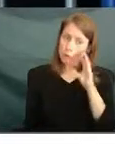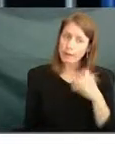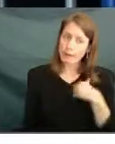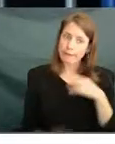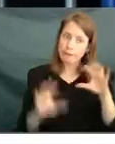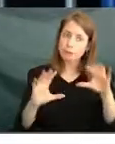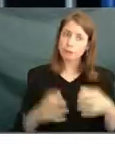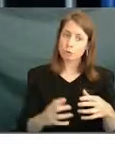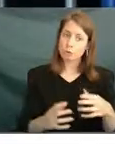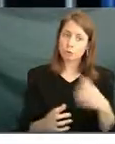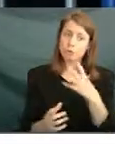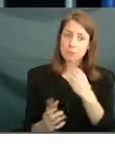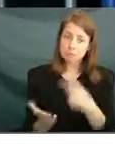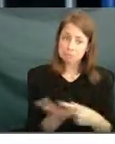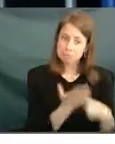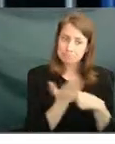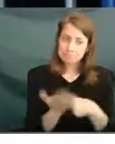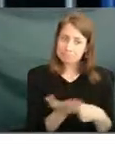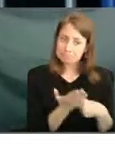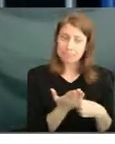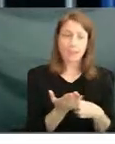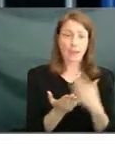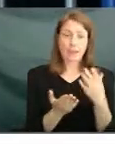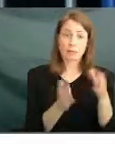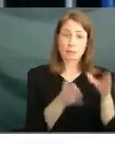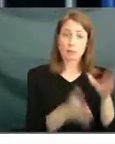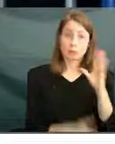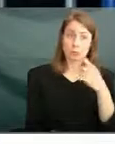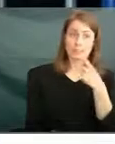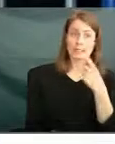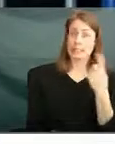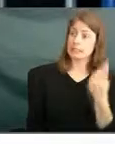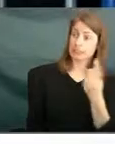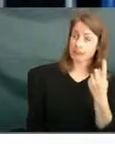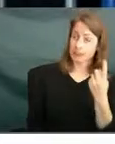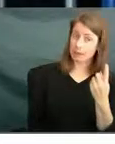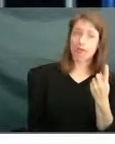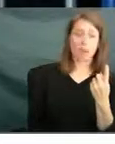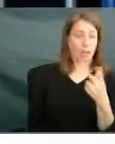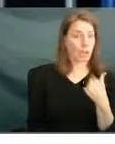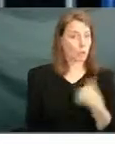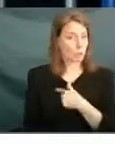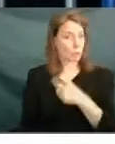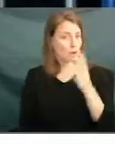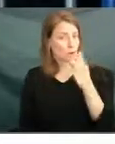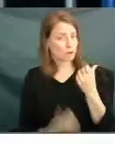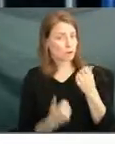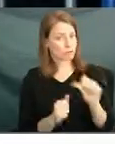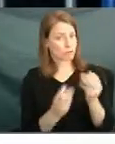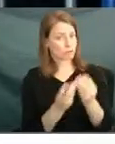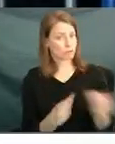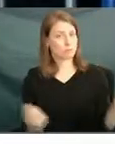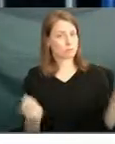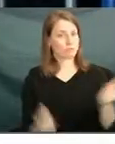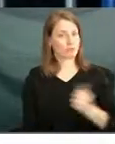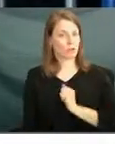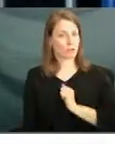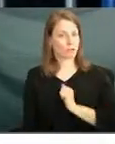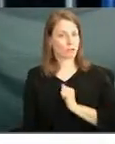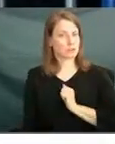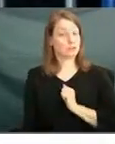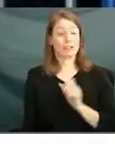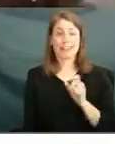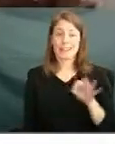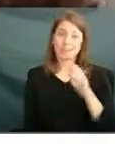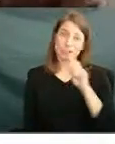they feel something is wrong, and then we'll just sort of try and fix it by ourselves. And sometimes if it's a really big problem, there'll be teachers